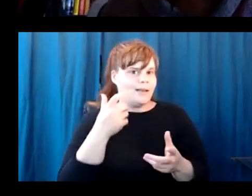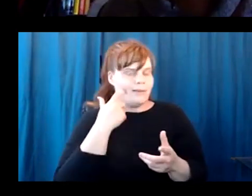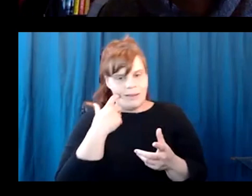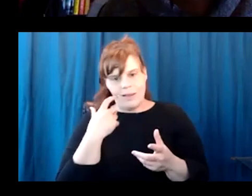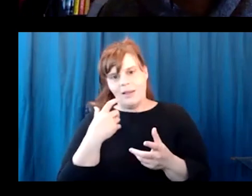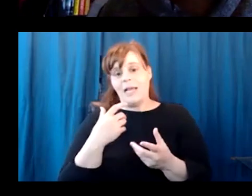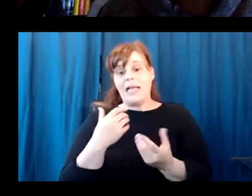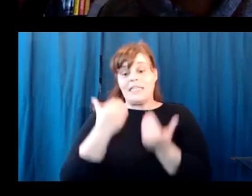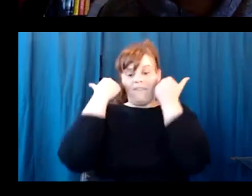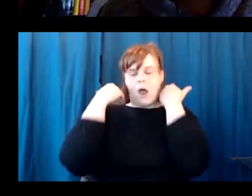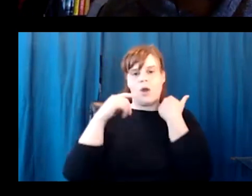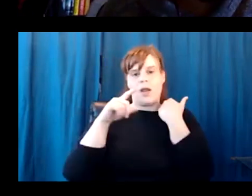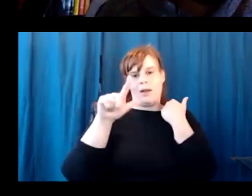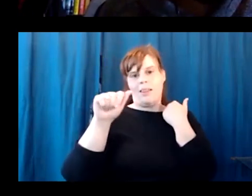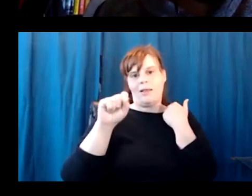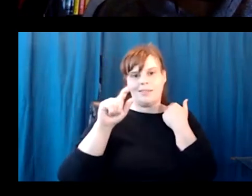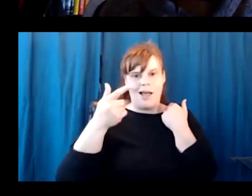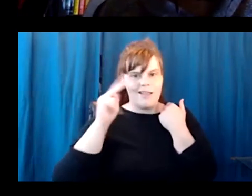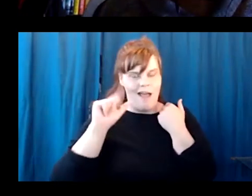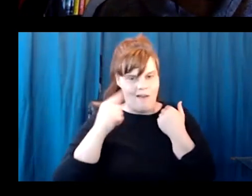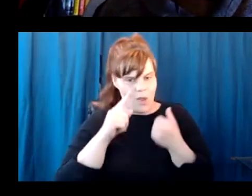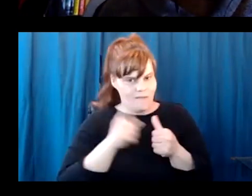dead. Long live Felix.